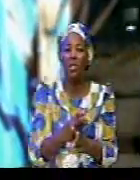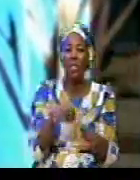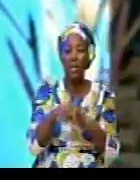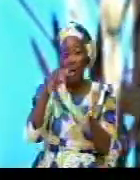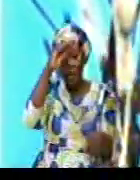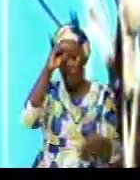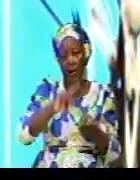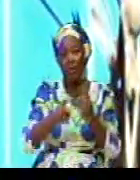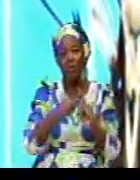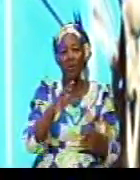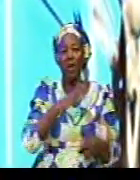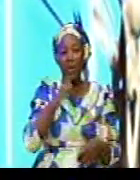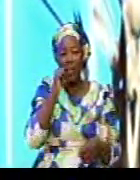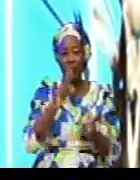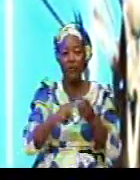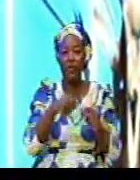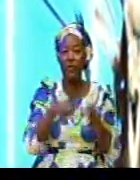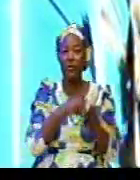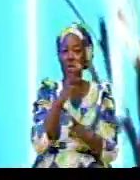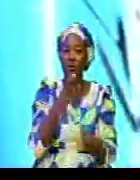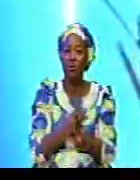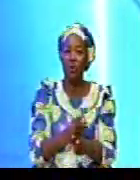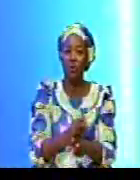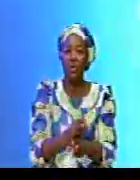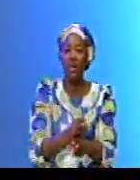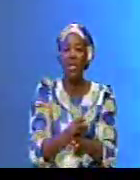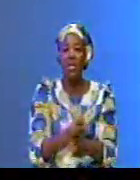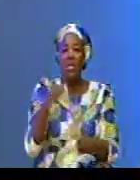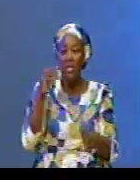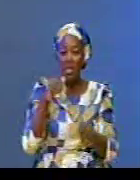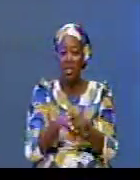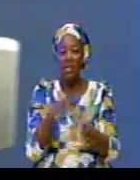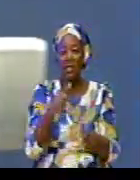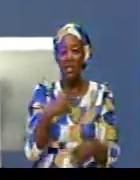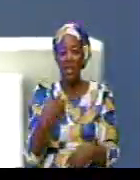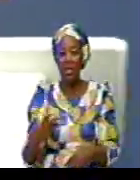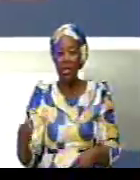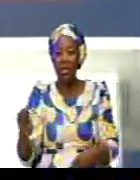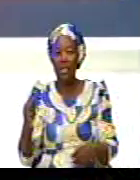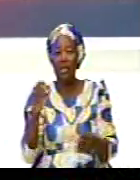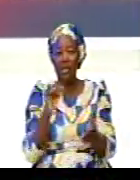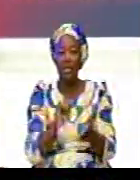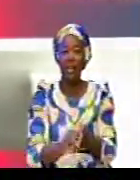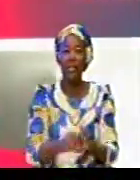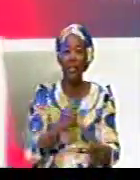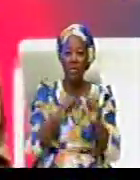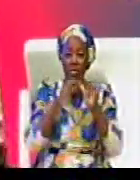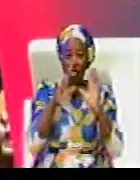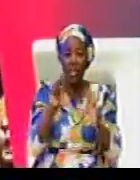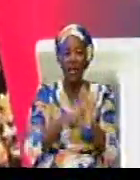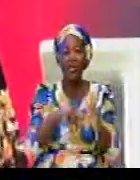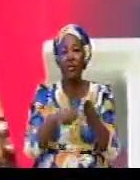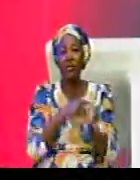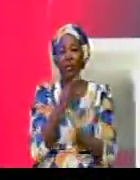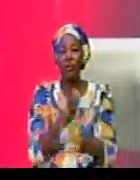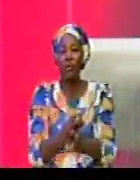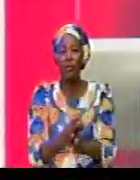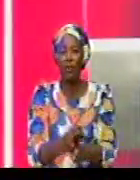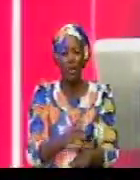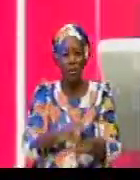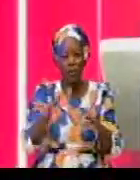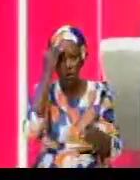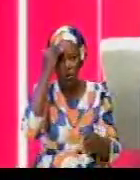the idolatry of the world, in the boyfriend, girlfriend of the world, in the things,